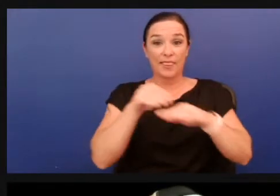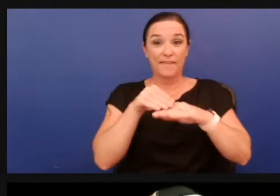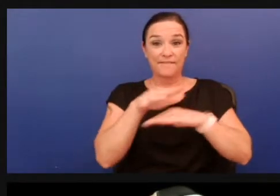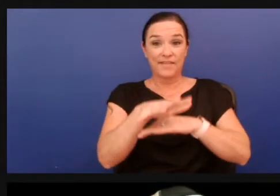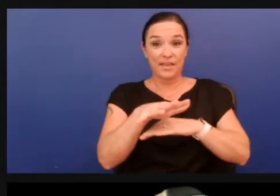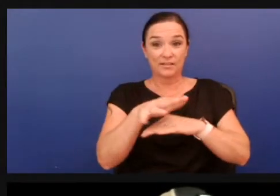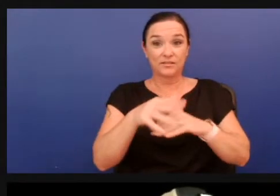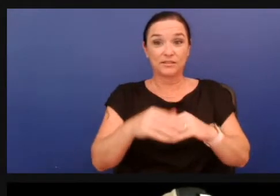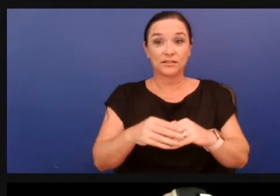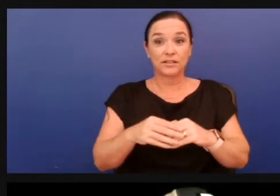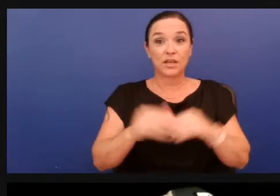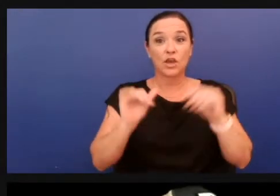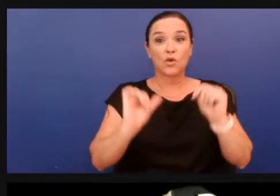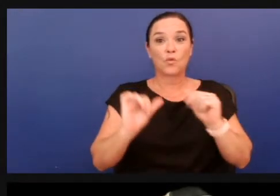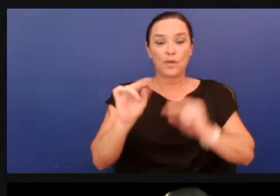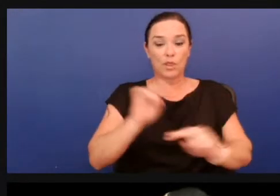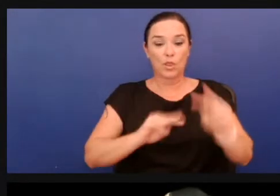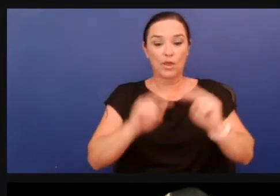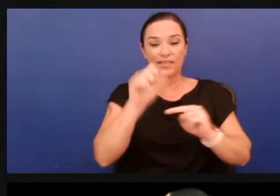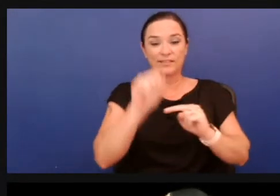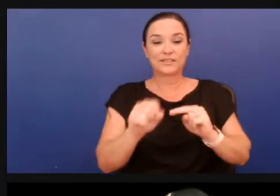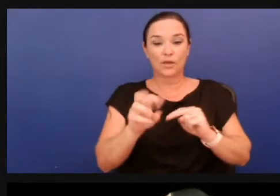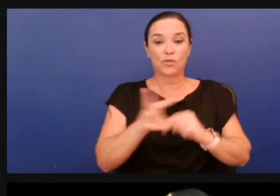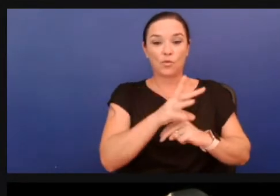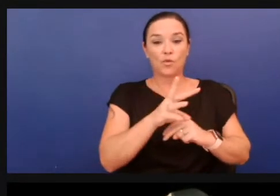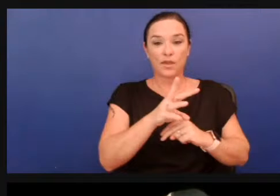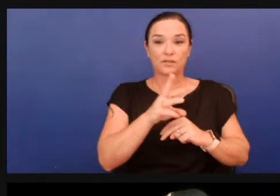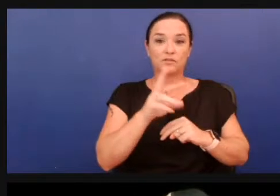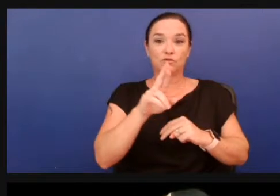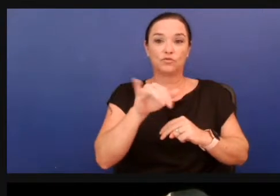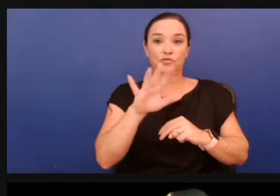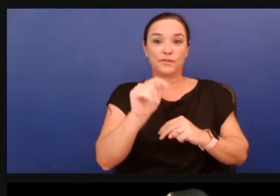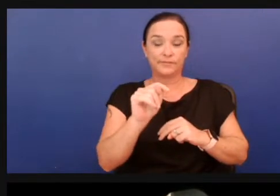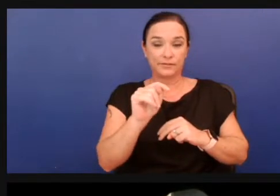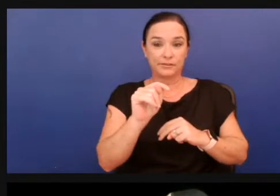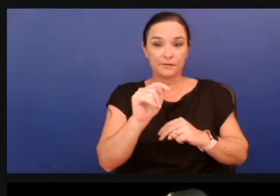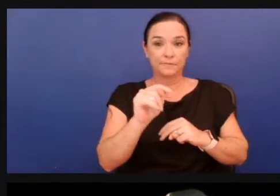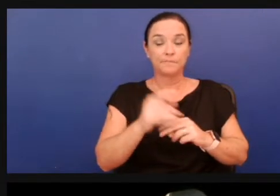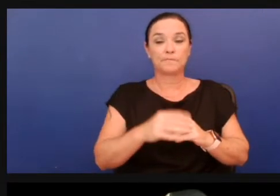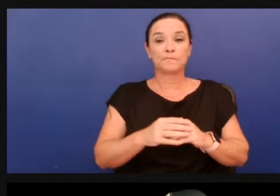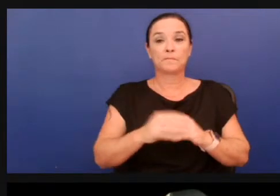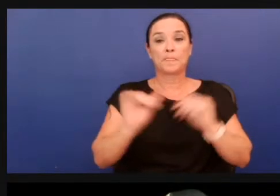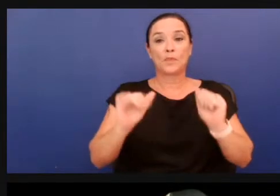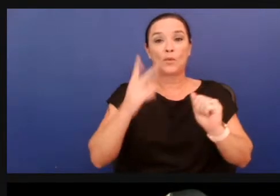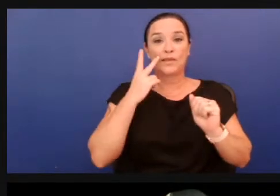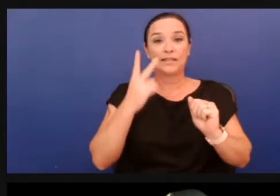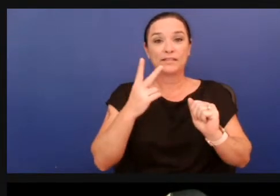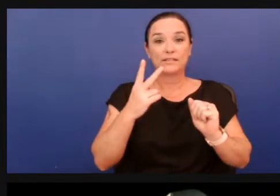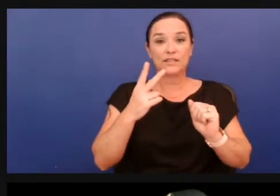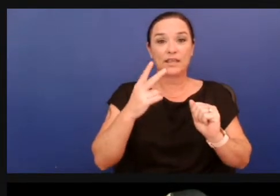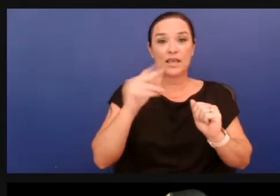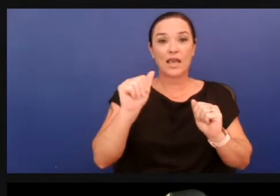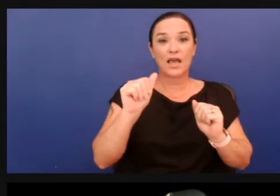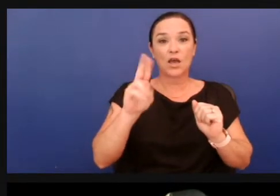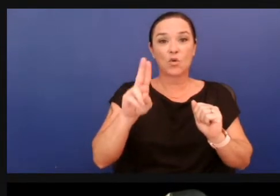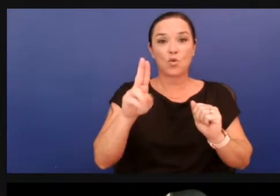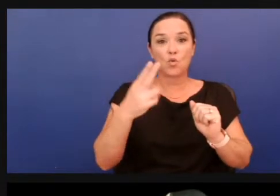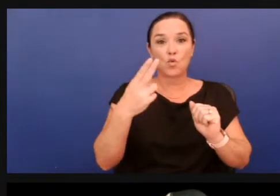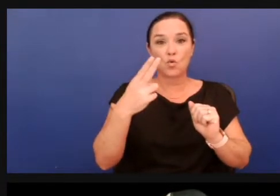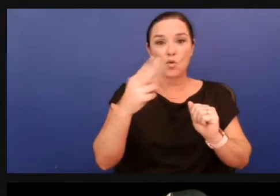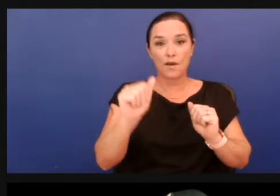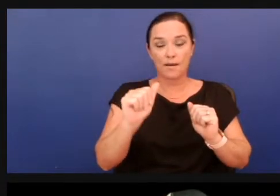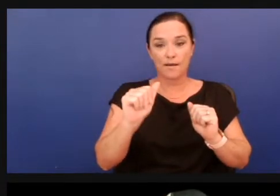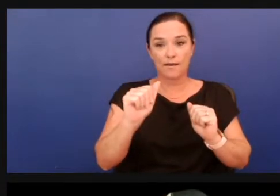come down the southwest ridge, southwest rift here, and look at Ahua, for example, and look